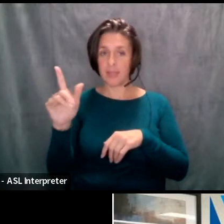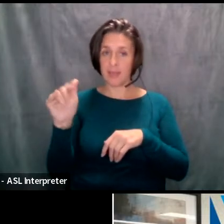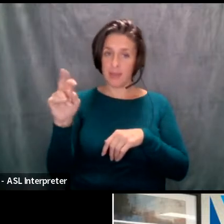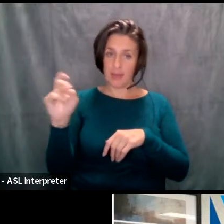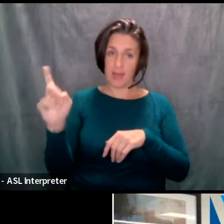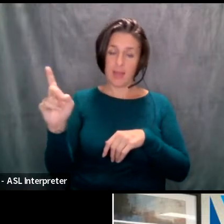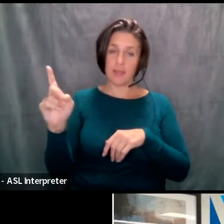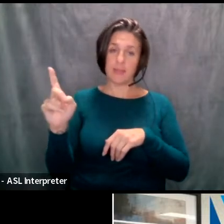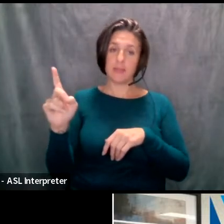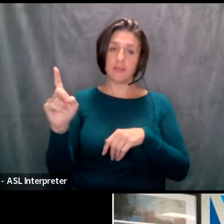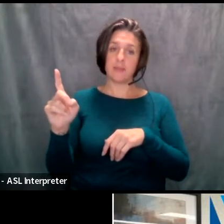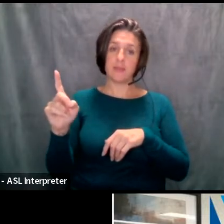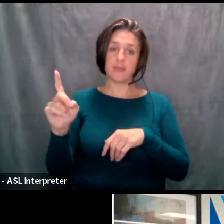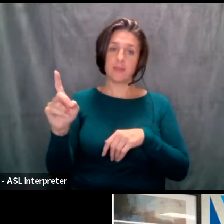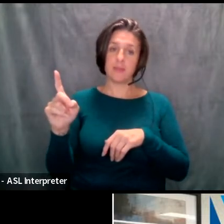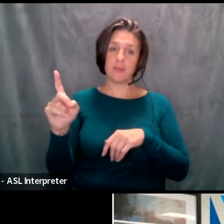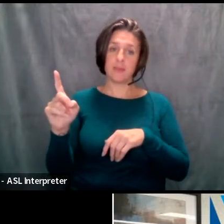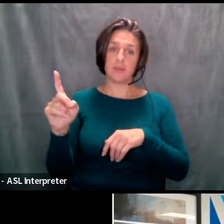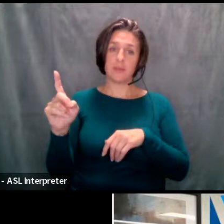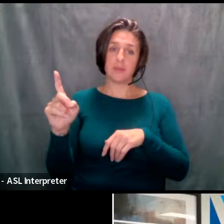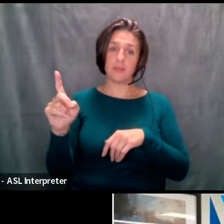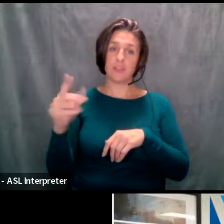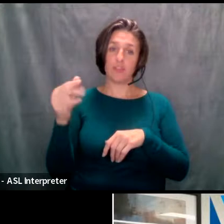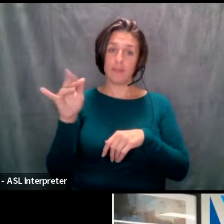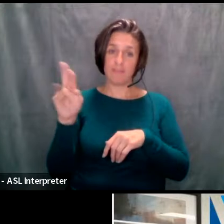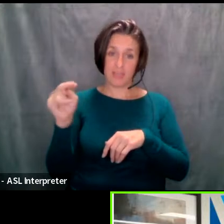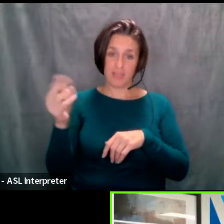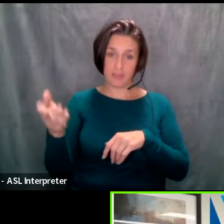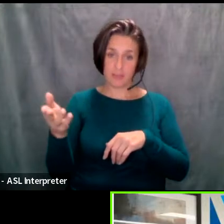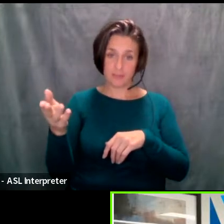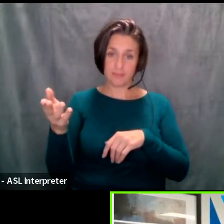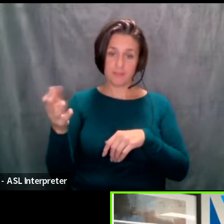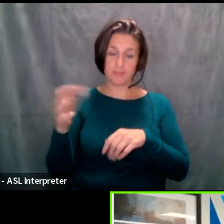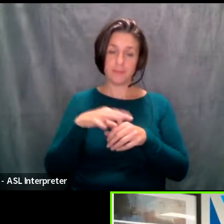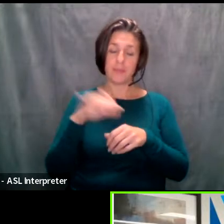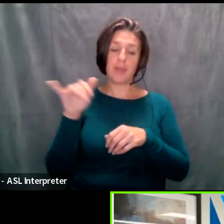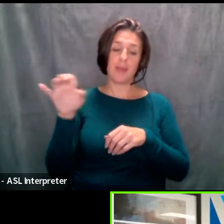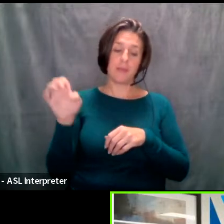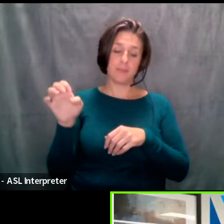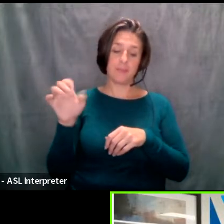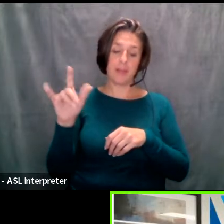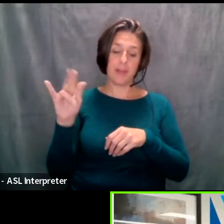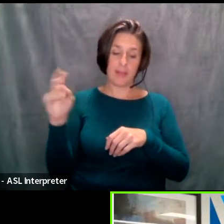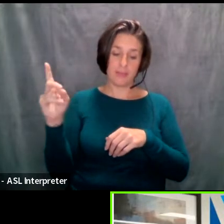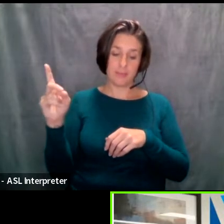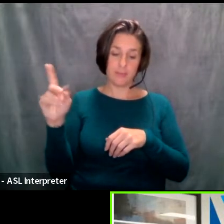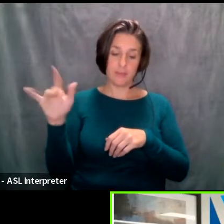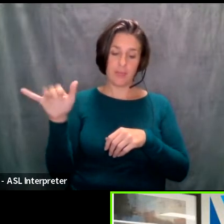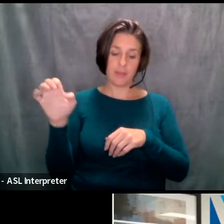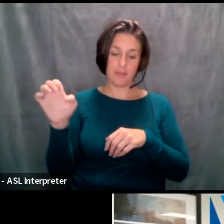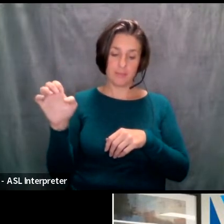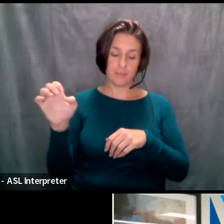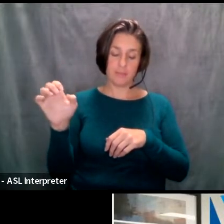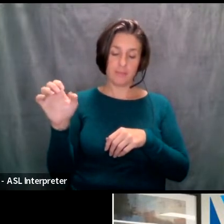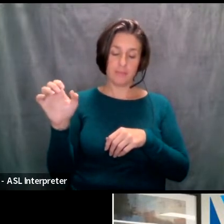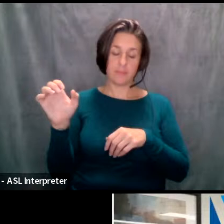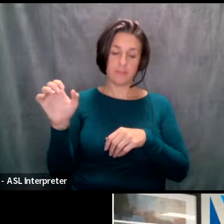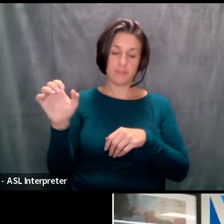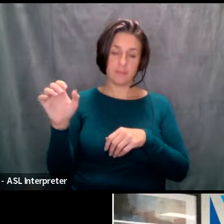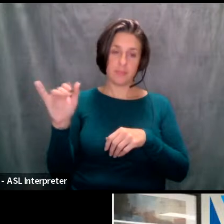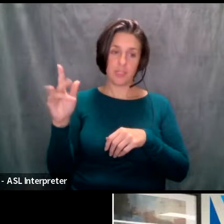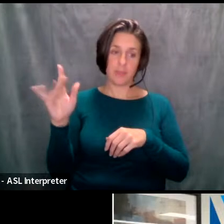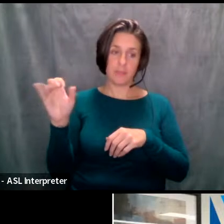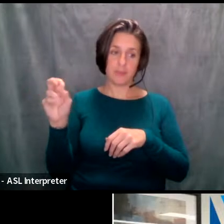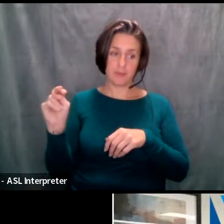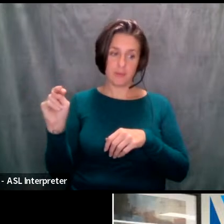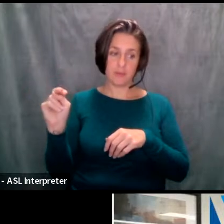Land. Trustee Griffin, how do you vote? Aye. Trustee Land, Aye. trustee Jacobson,